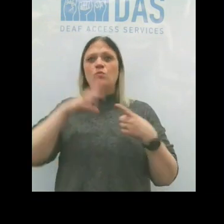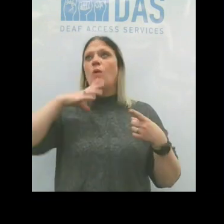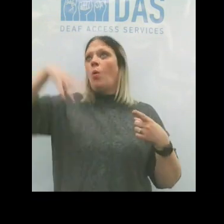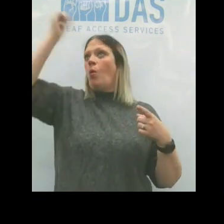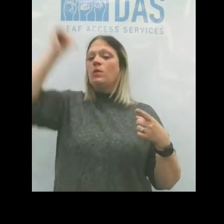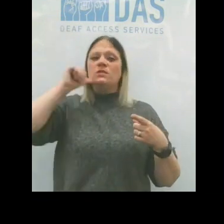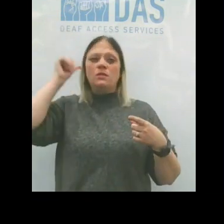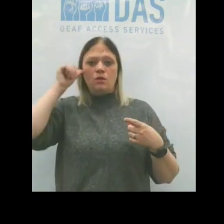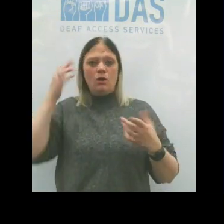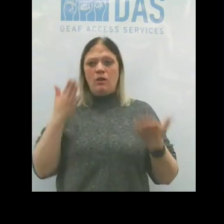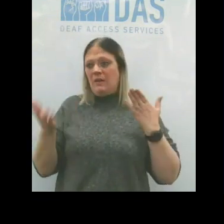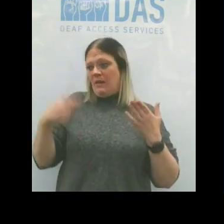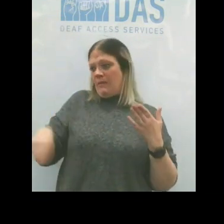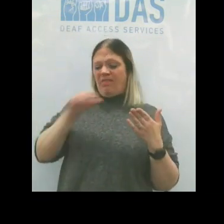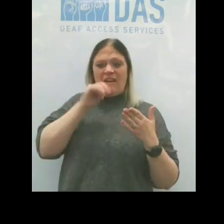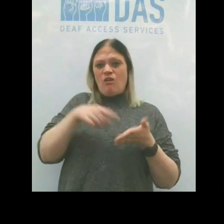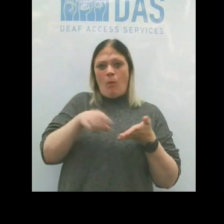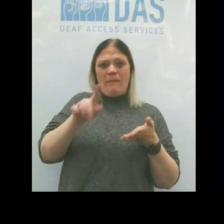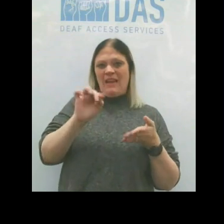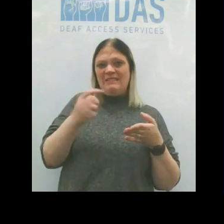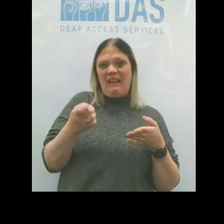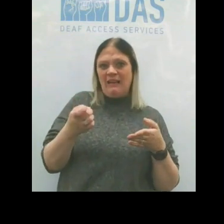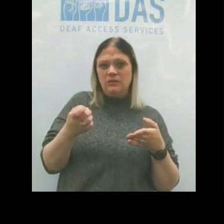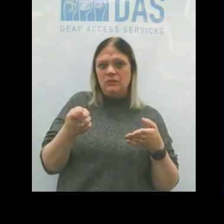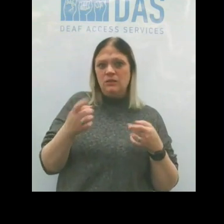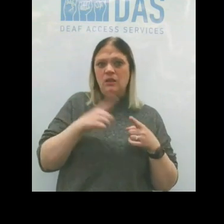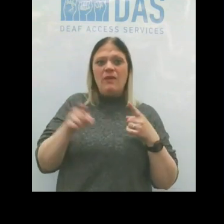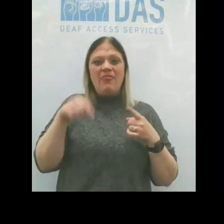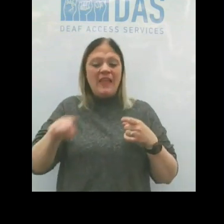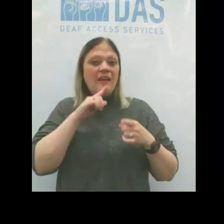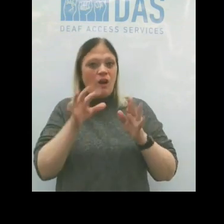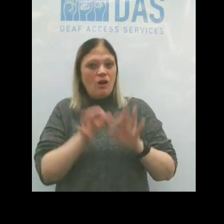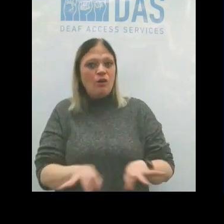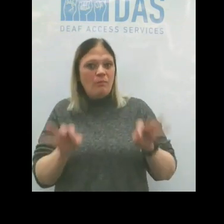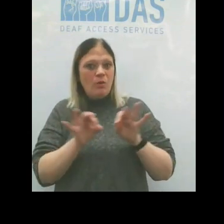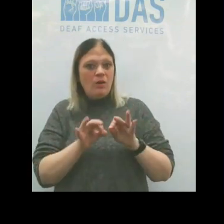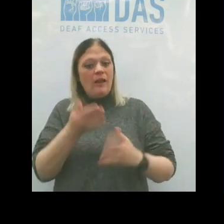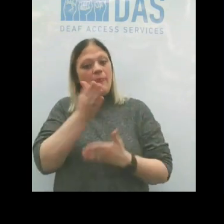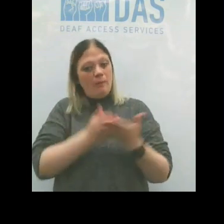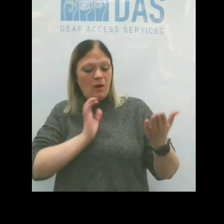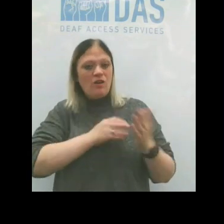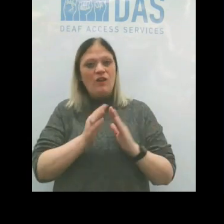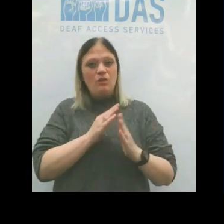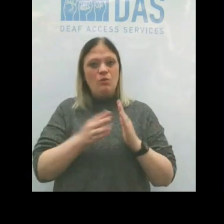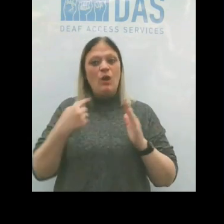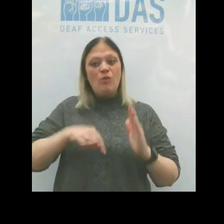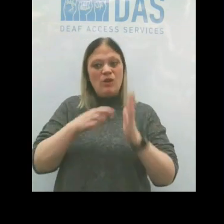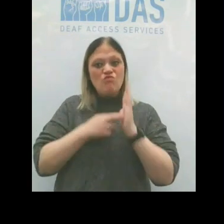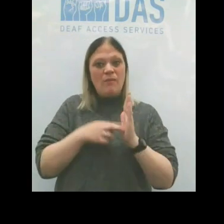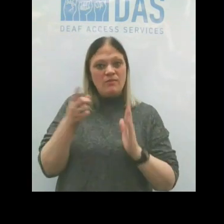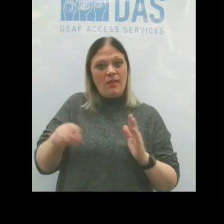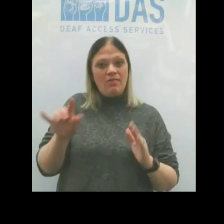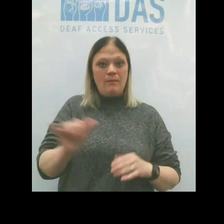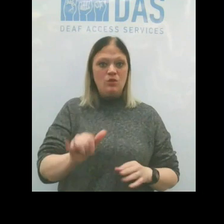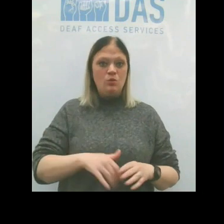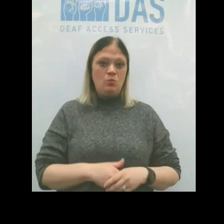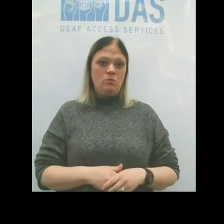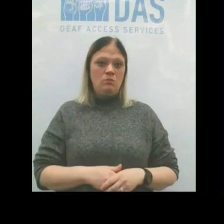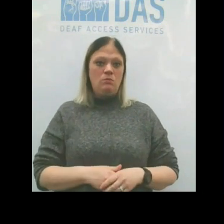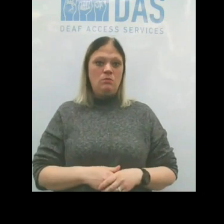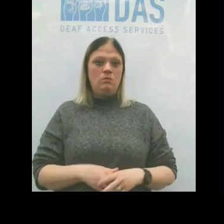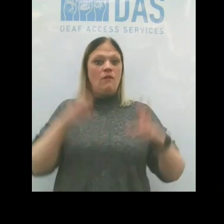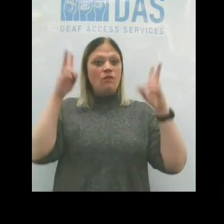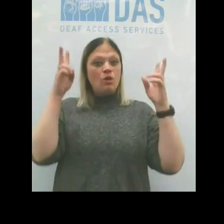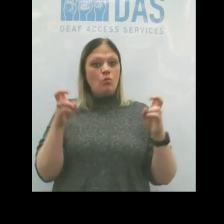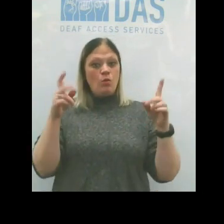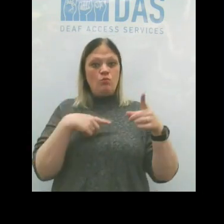They may not be a taxpayer at that moment, but they are important and they are part of our community and we represent them. There's a quote that you